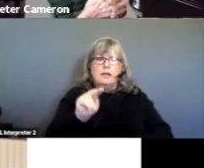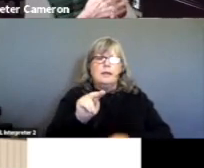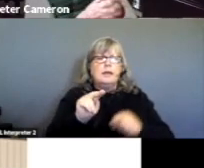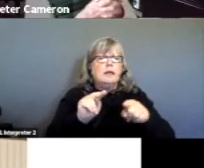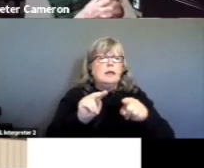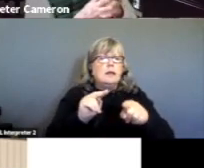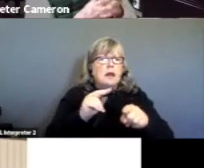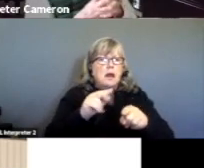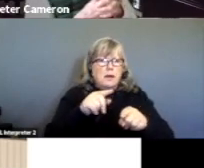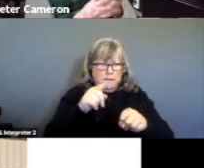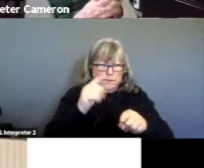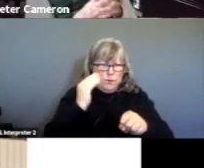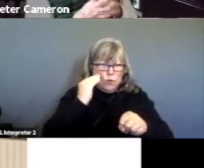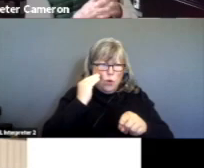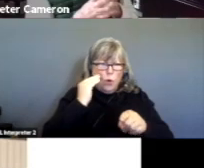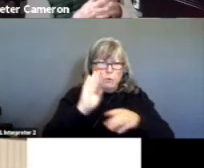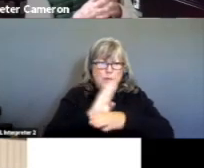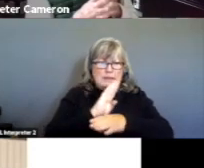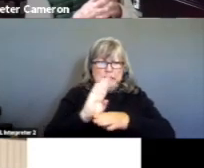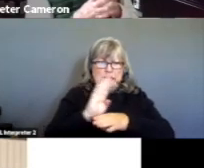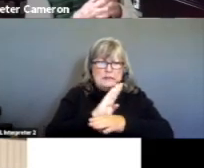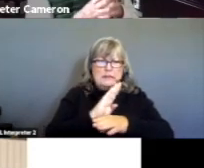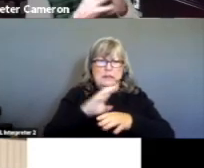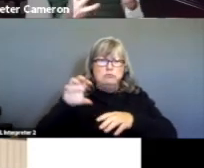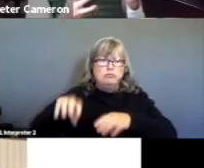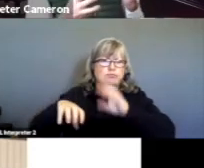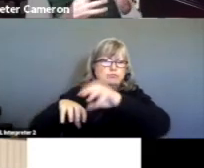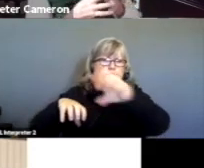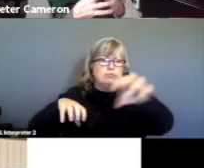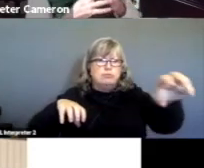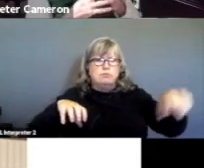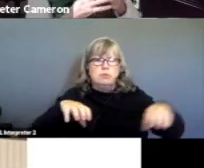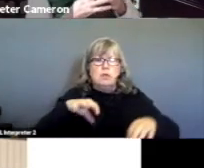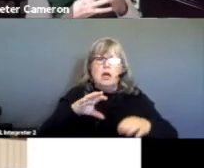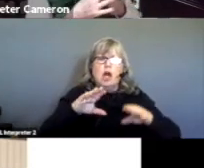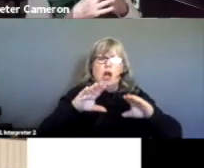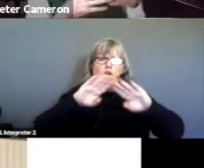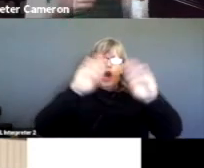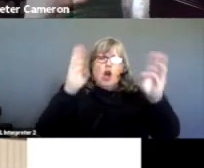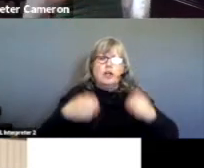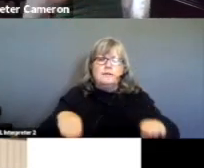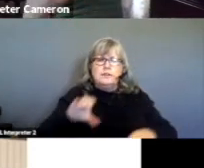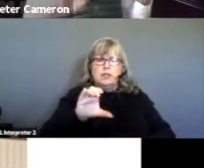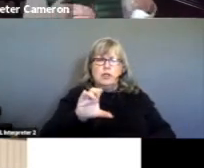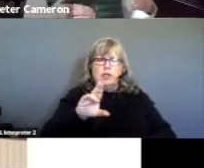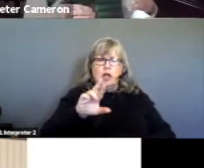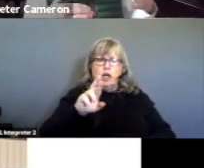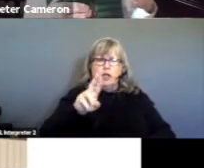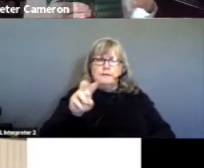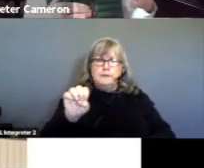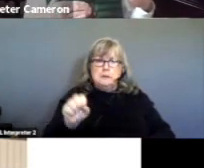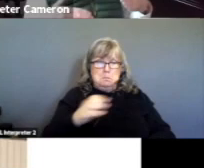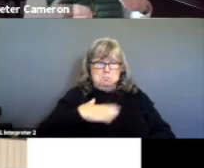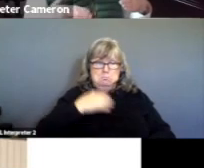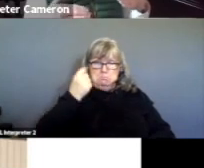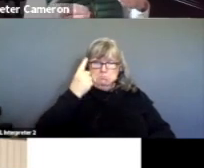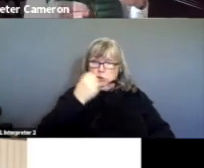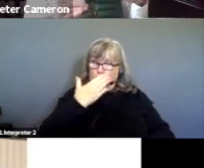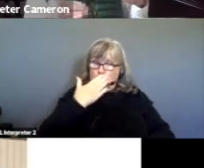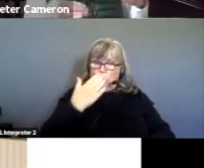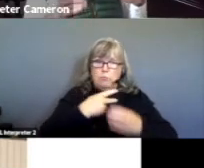Curves, and it was I gather a very good program.